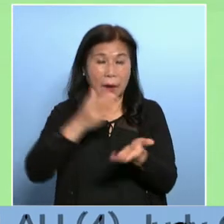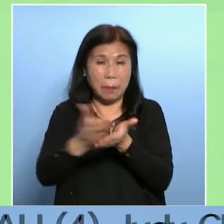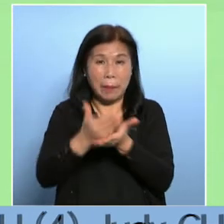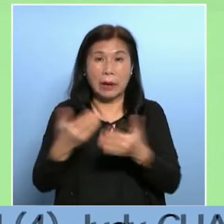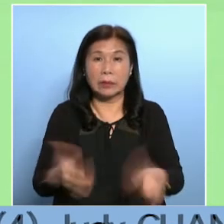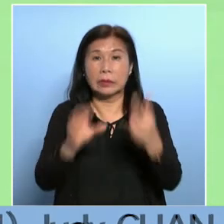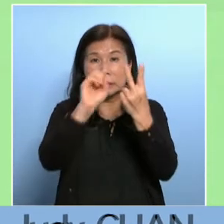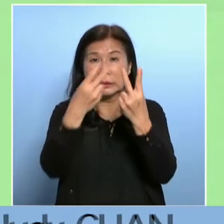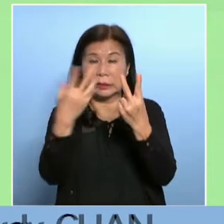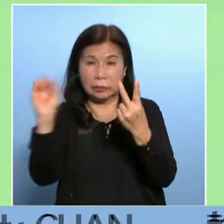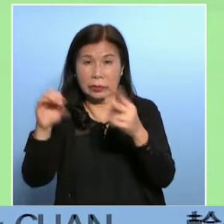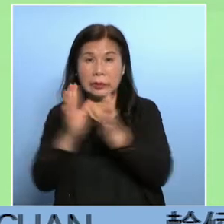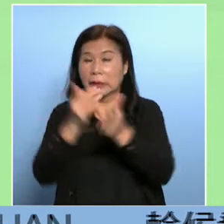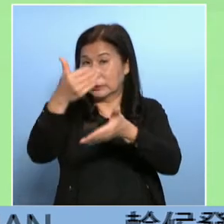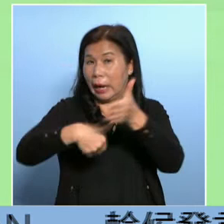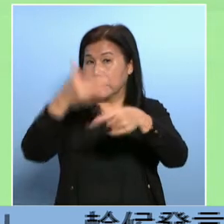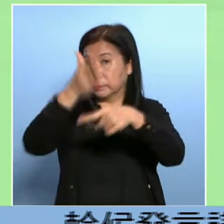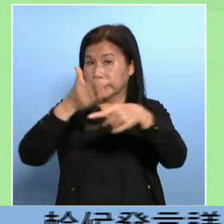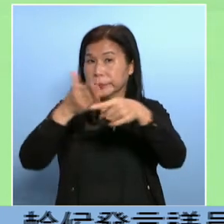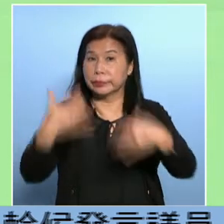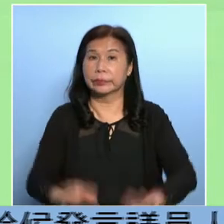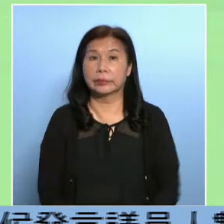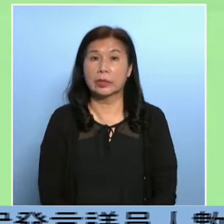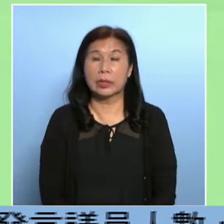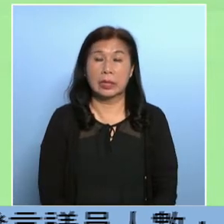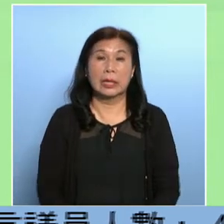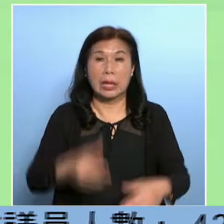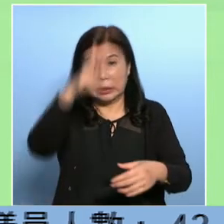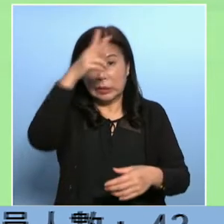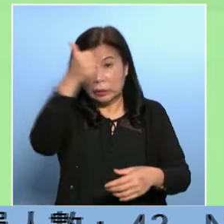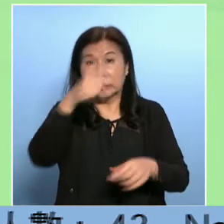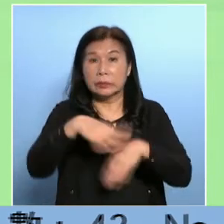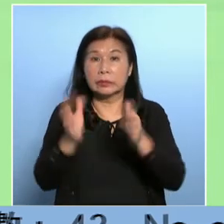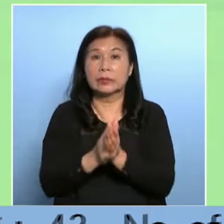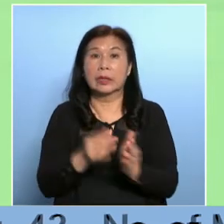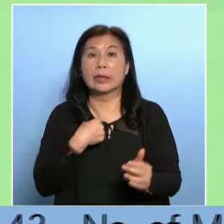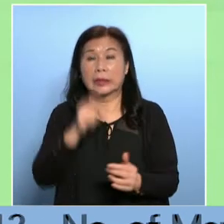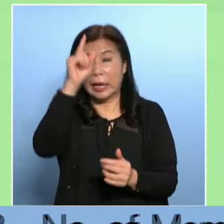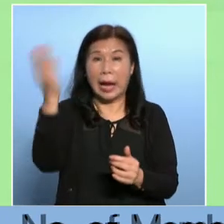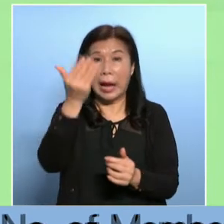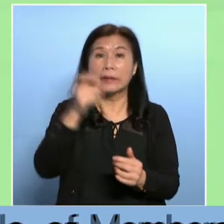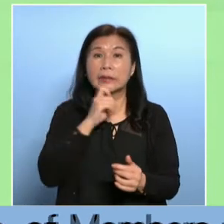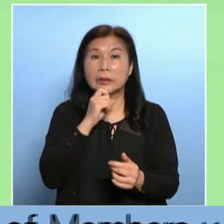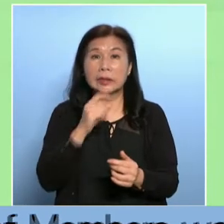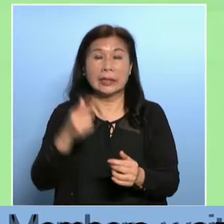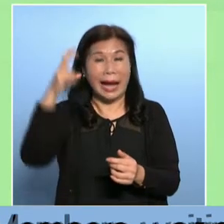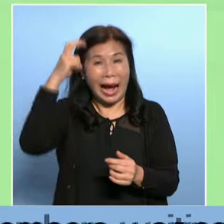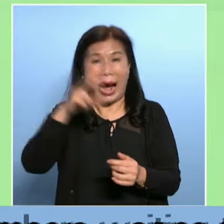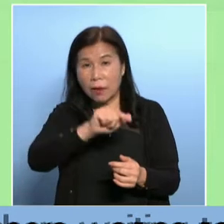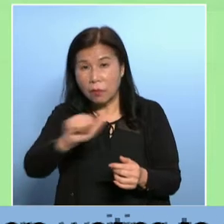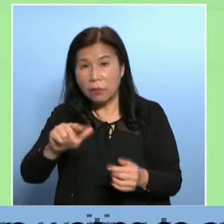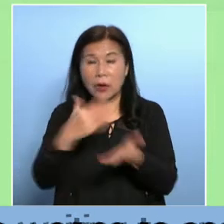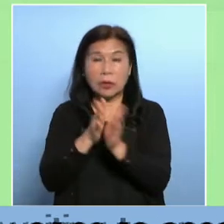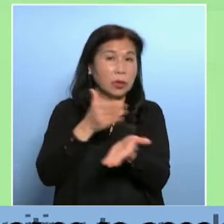our carbon emissions will be half of 2005 levels. And Mrs. Carrie Lam have chaired the